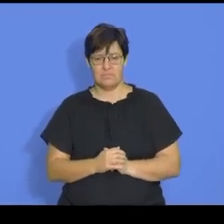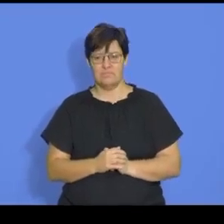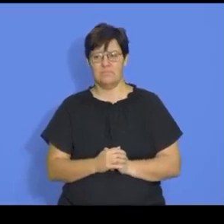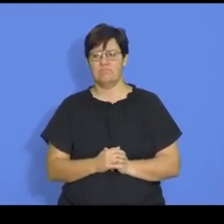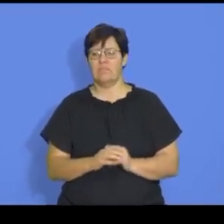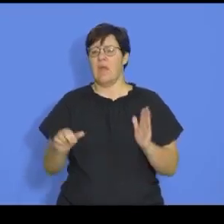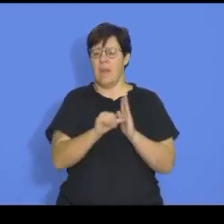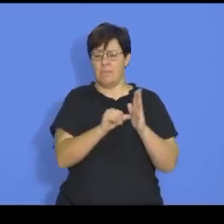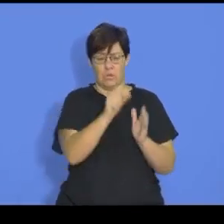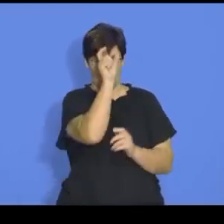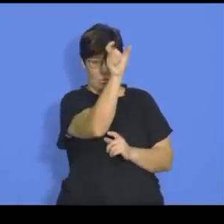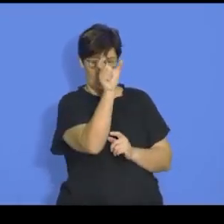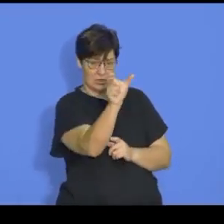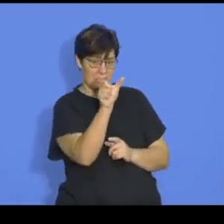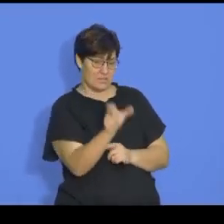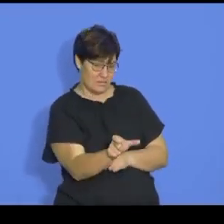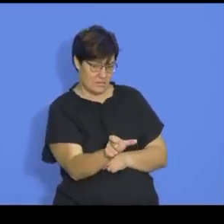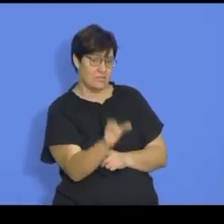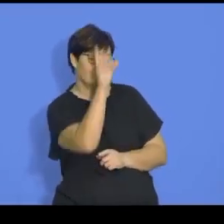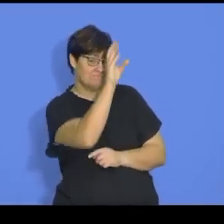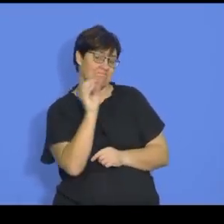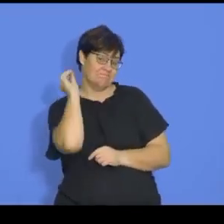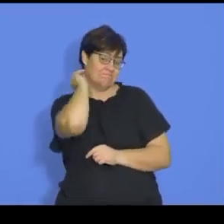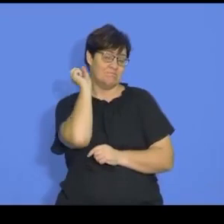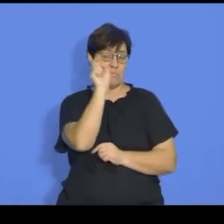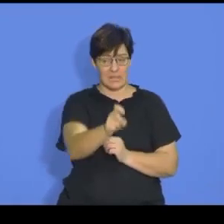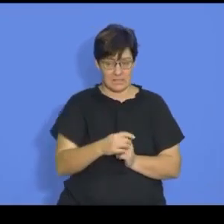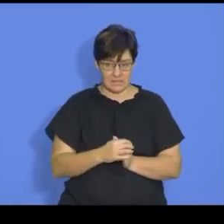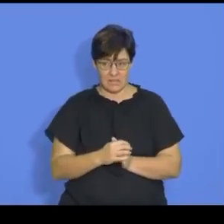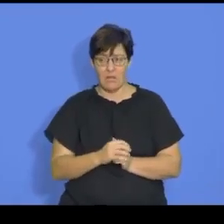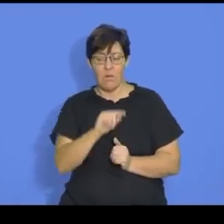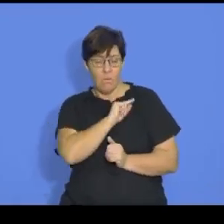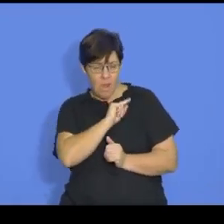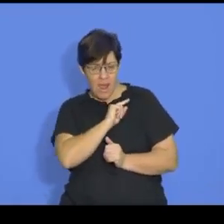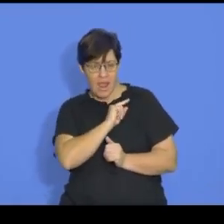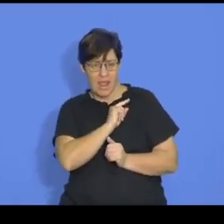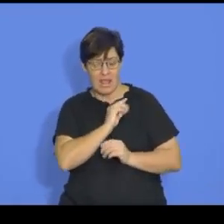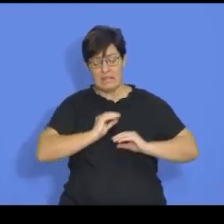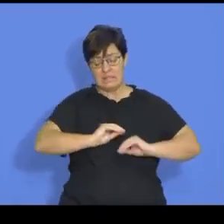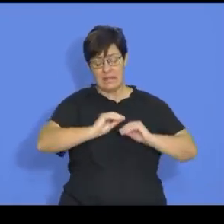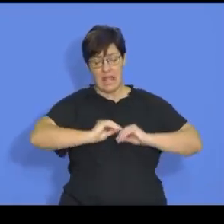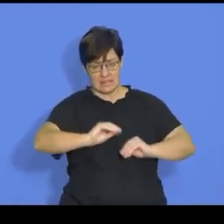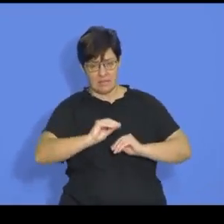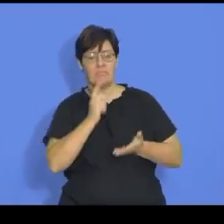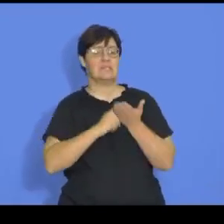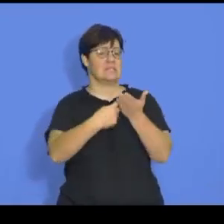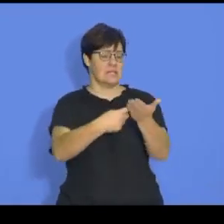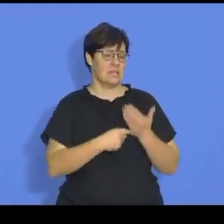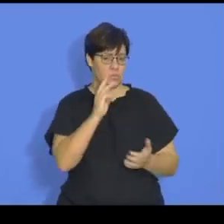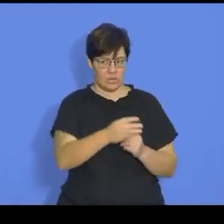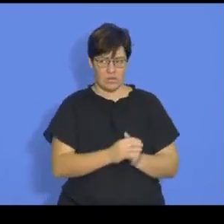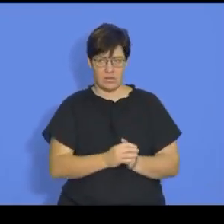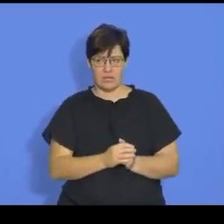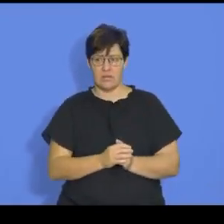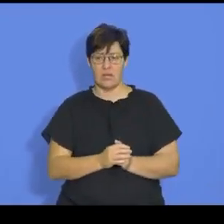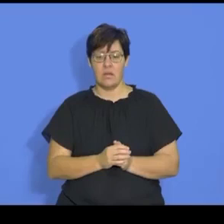Right, some key words that I want you guys to take note of that I'm going to be discussing during the course of the lesson.